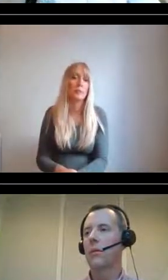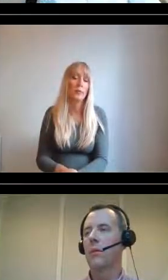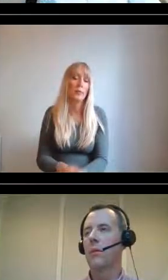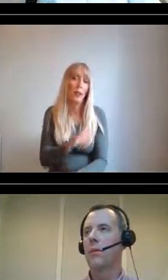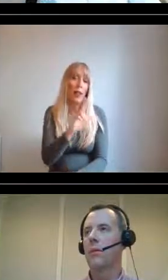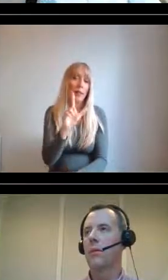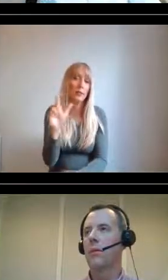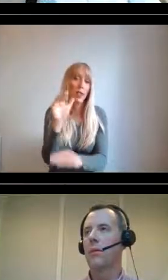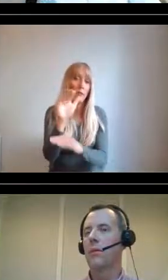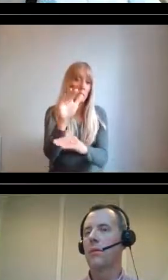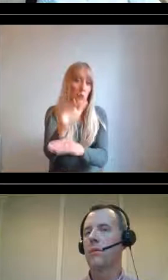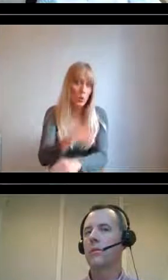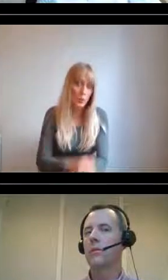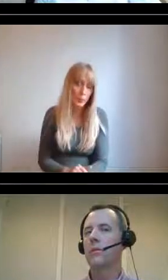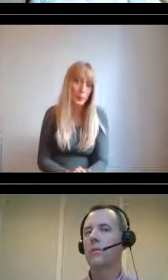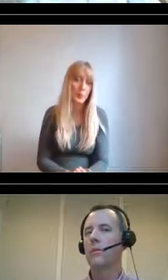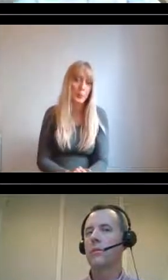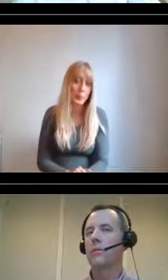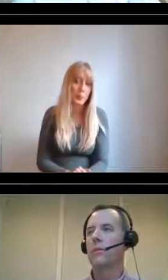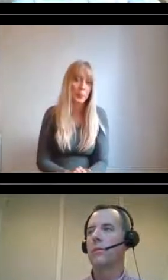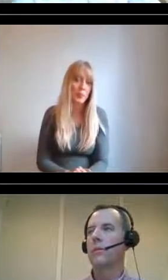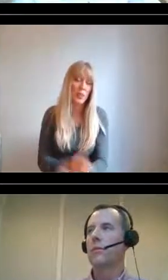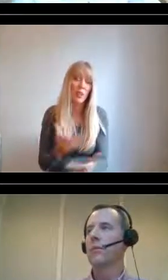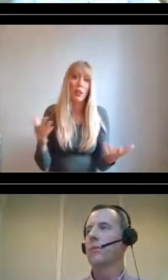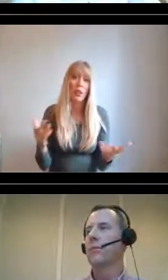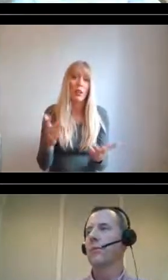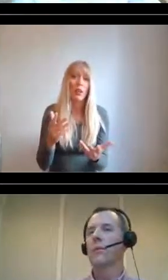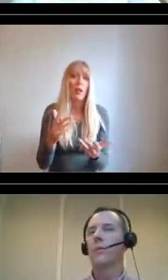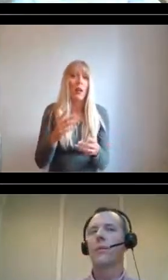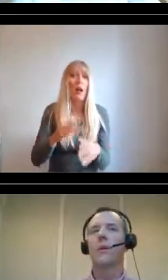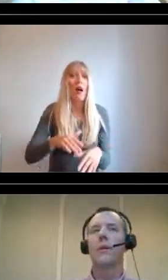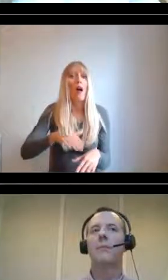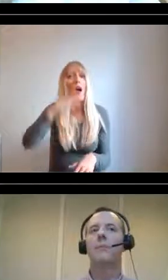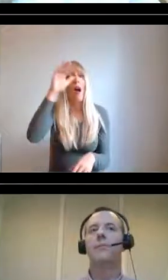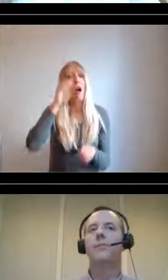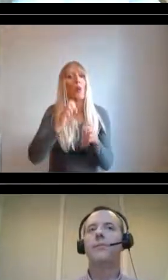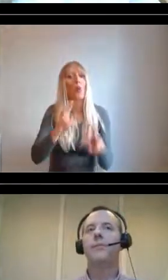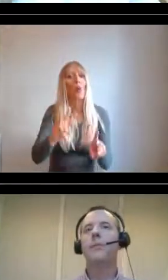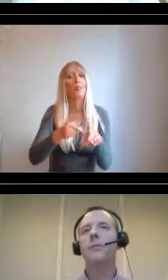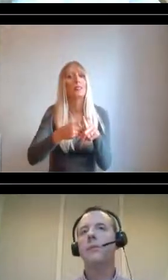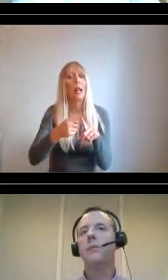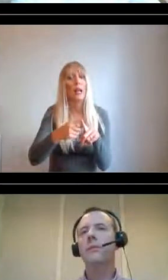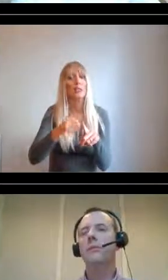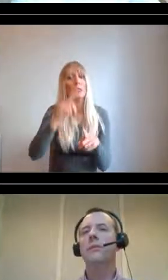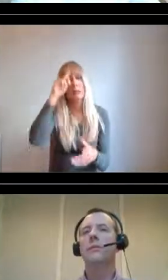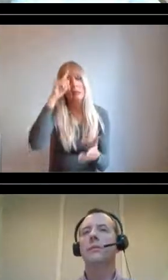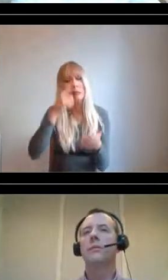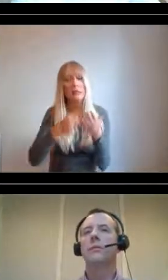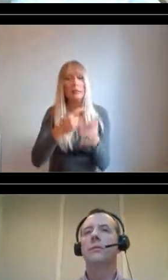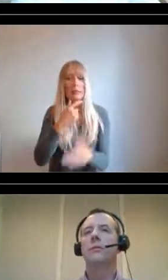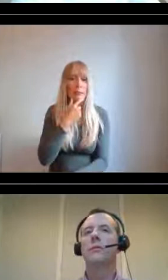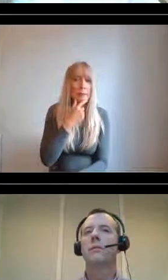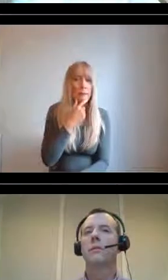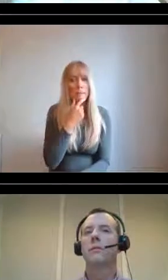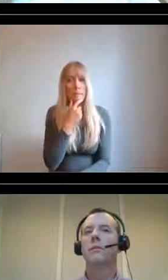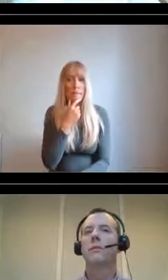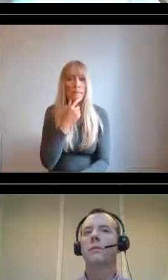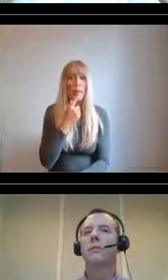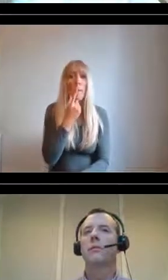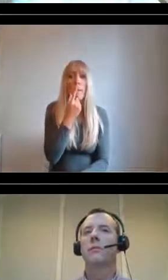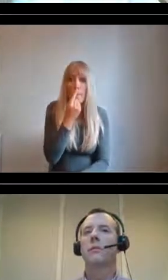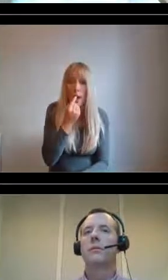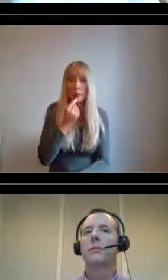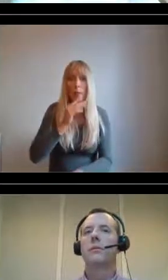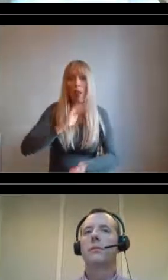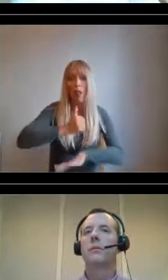date. So Highways England are giving serious consideration to a new link road. However, it will need